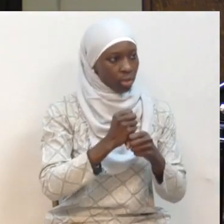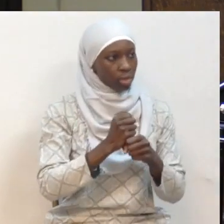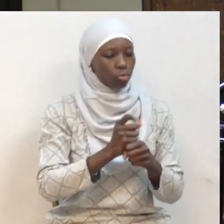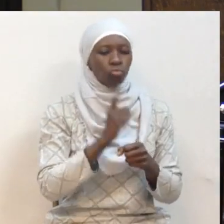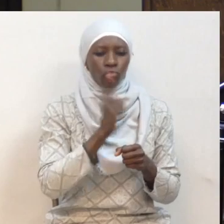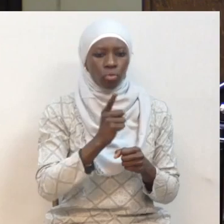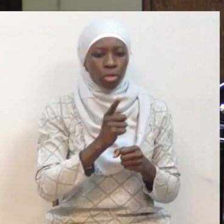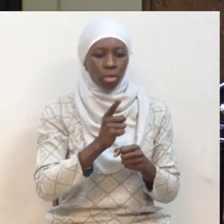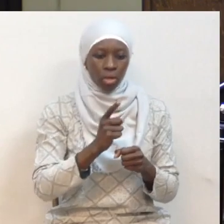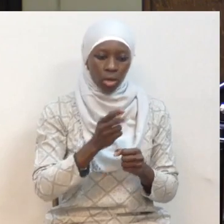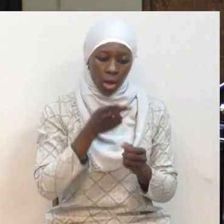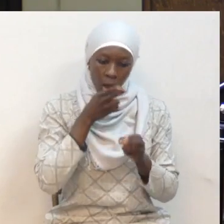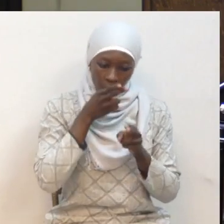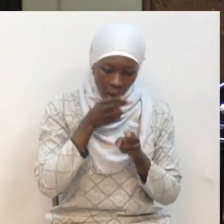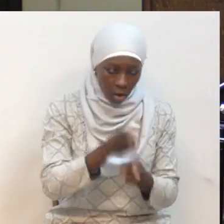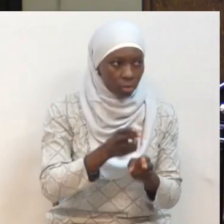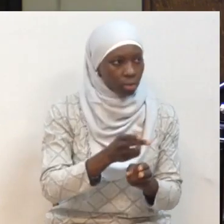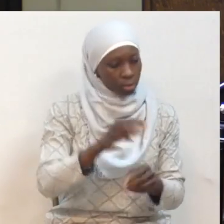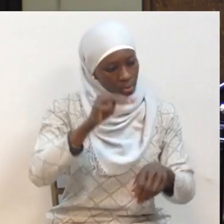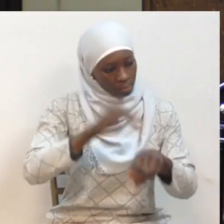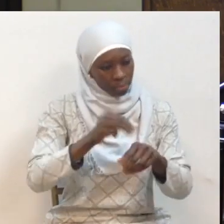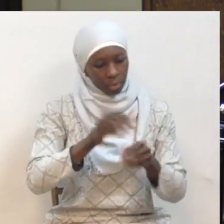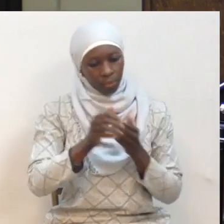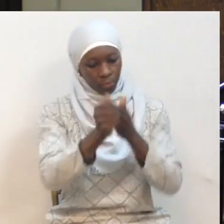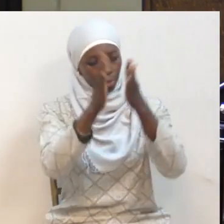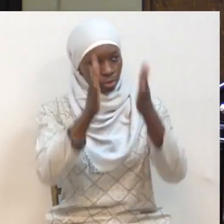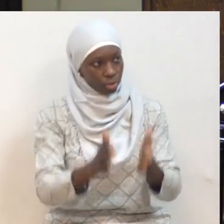that, we will always filter